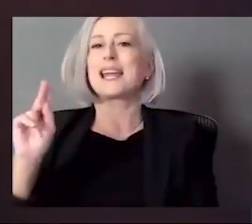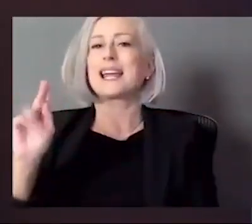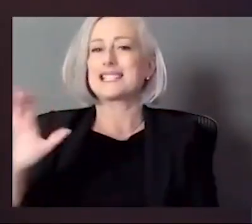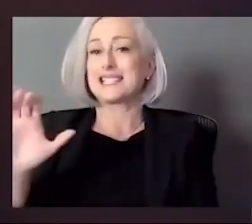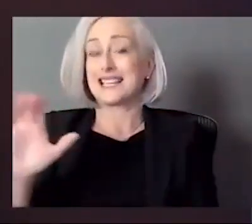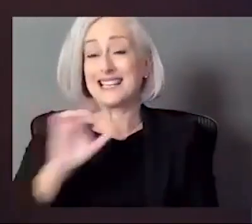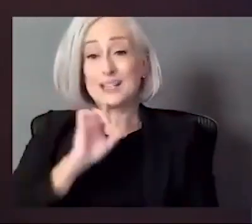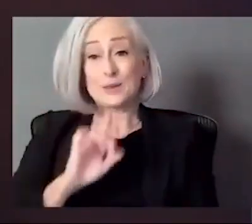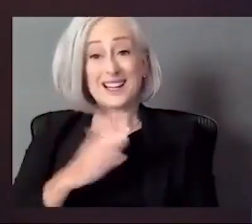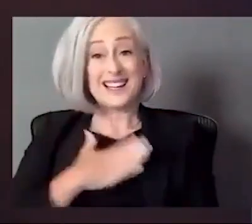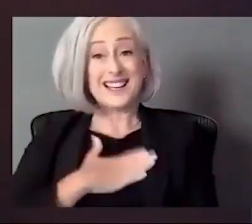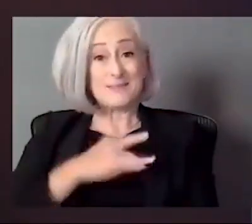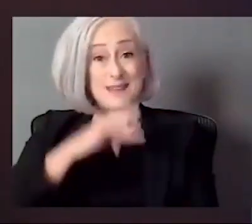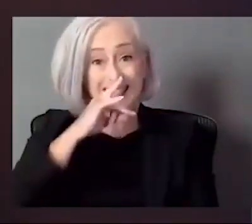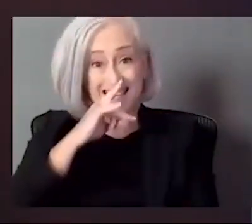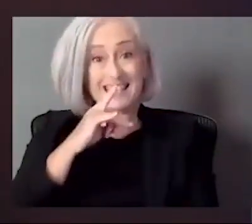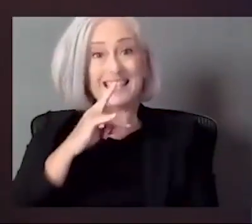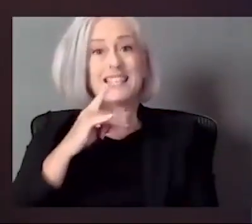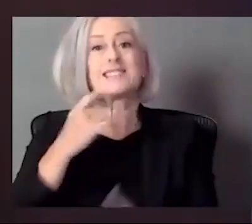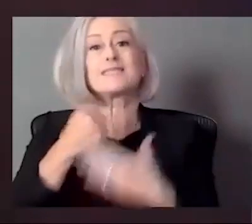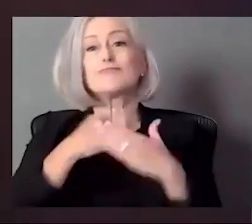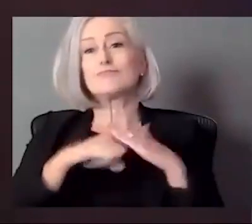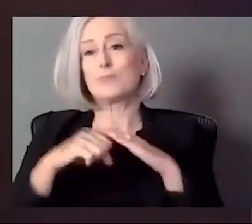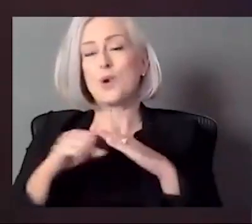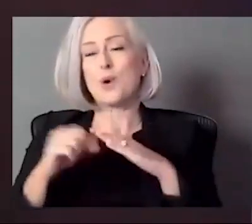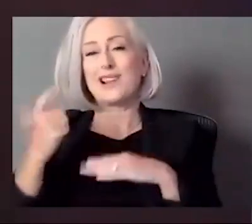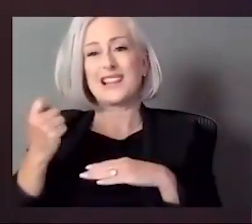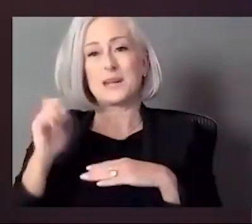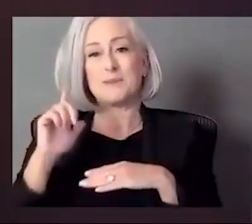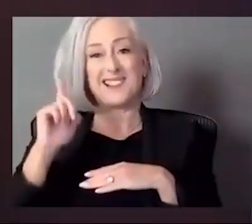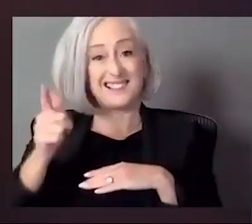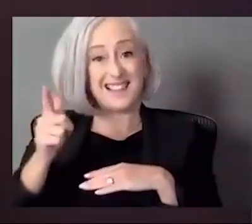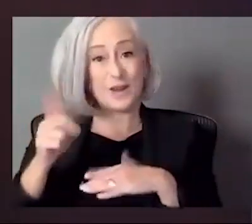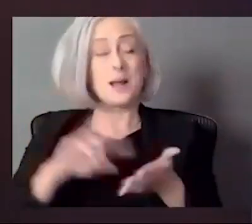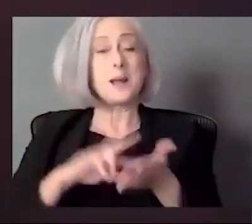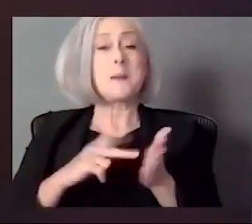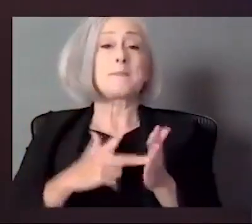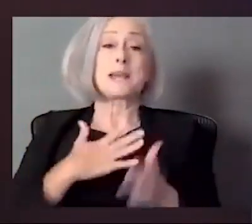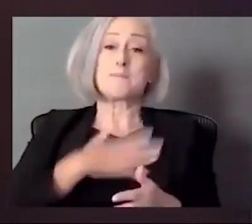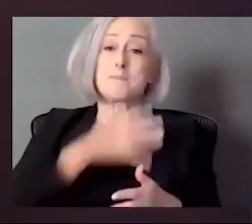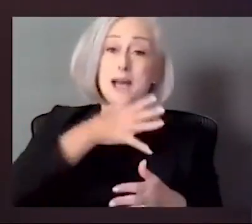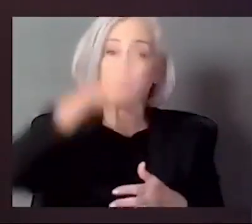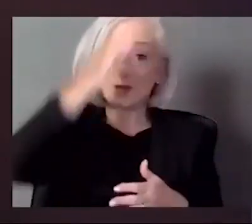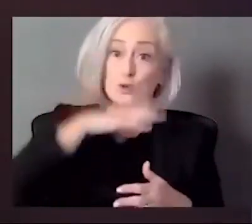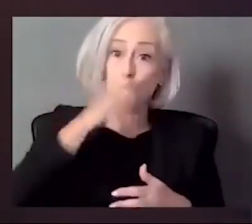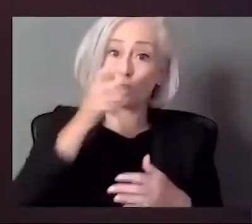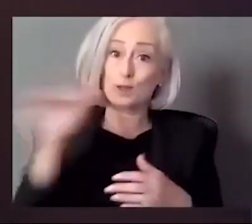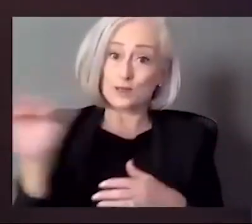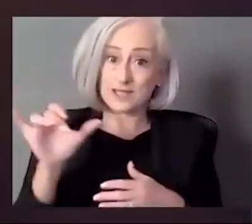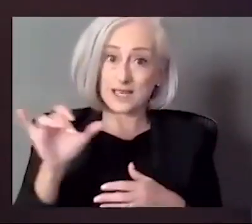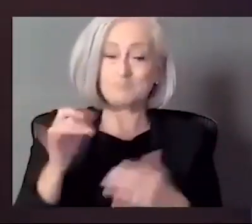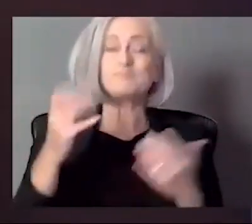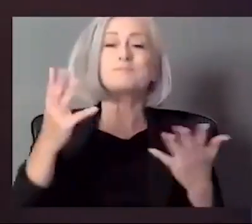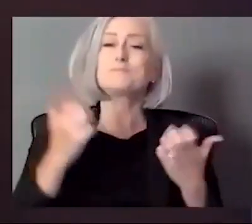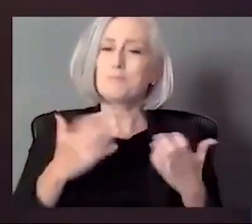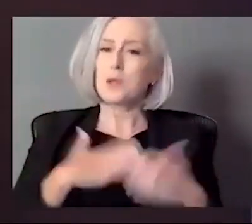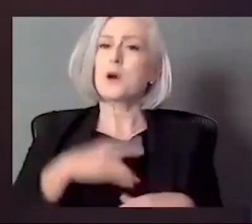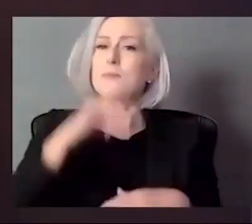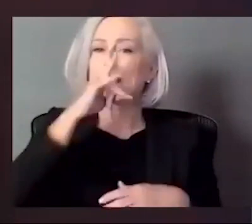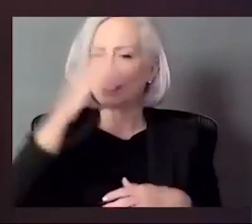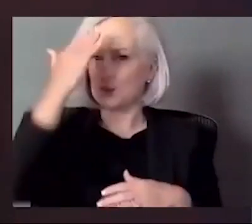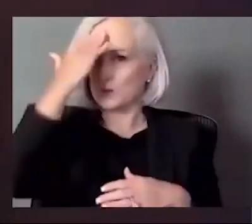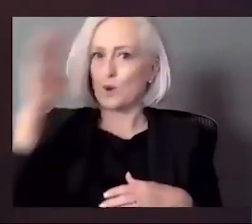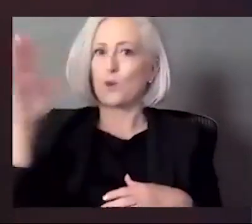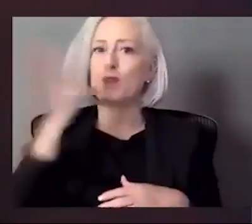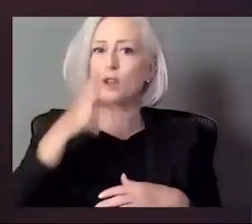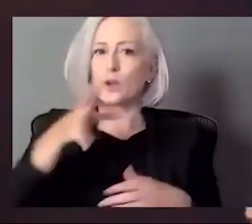kids a little bit later in life, which meant I was older, so my parents were older, and I wanted my kids to know their grandparents. And just as much fun